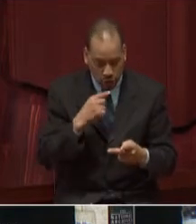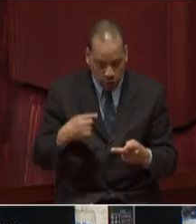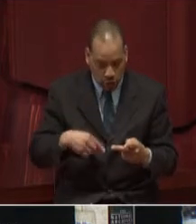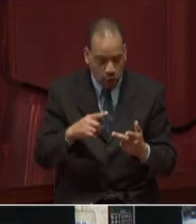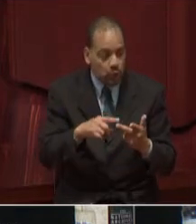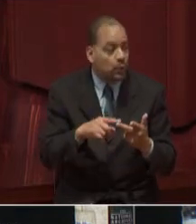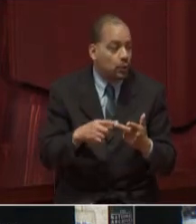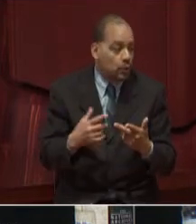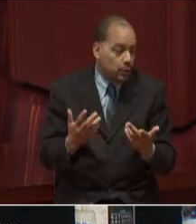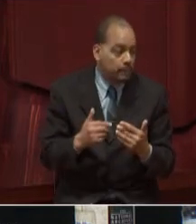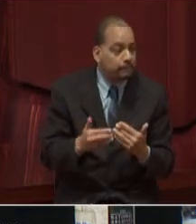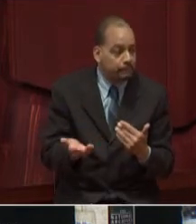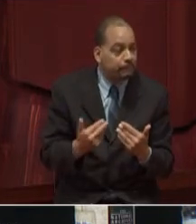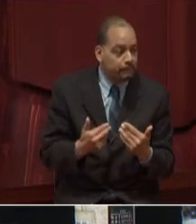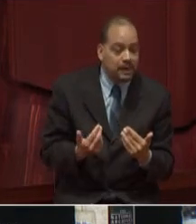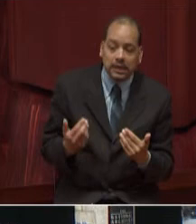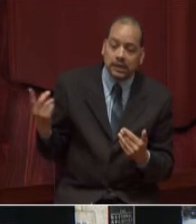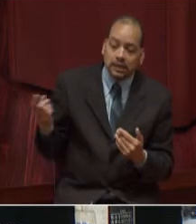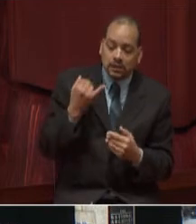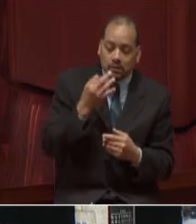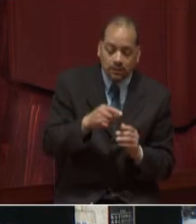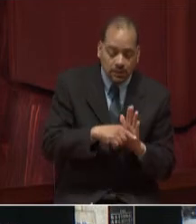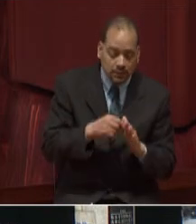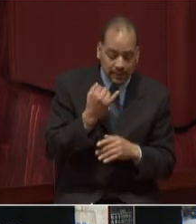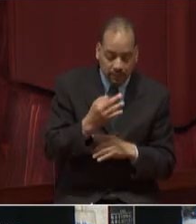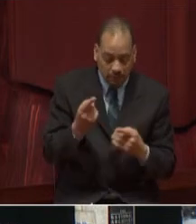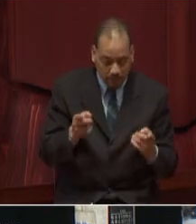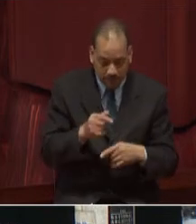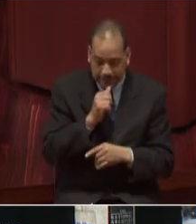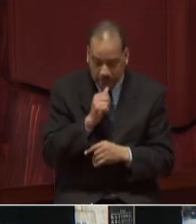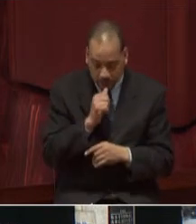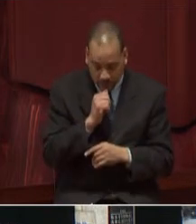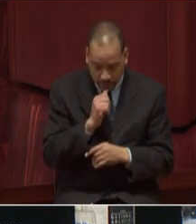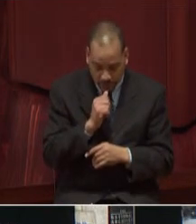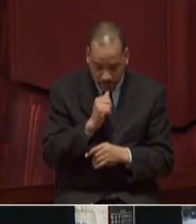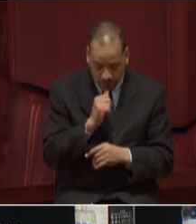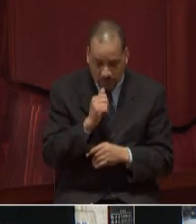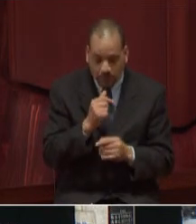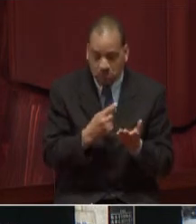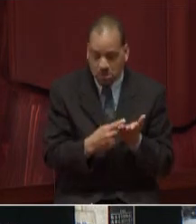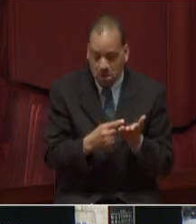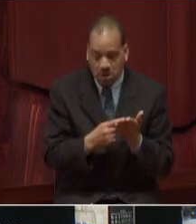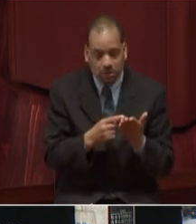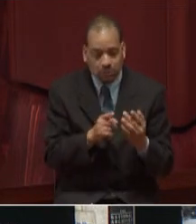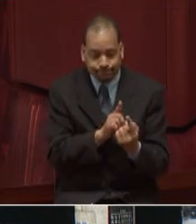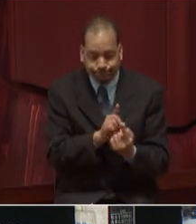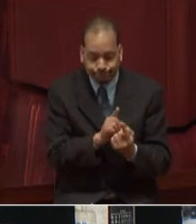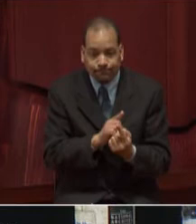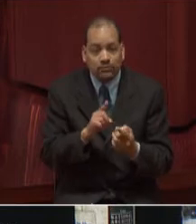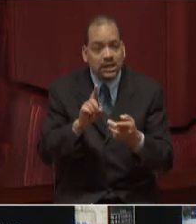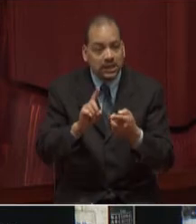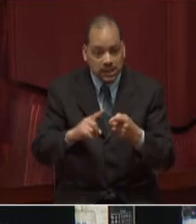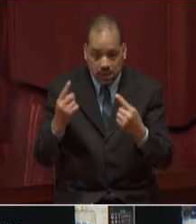Another disadvantage is if you carry out something secretly and then you announce an agreement, the agencies that were cut out in the